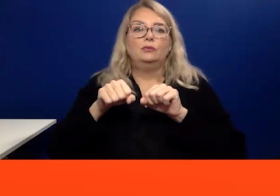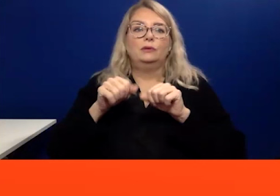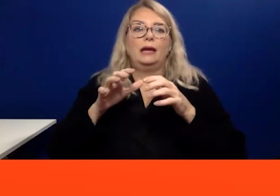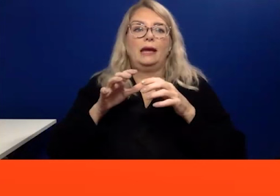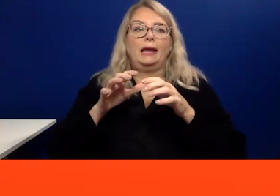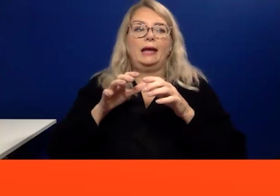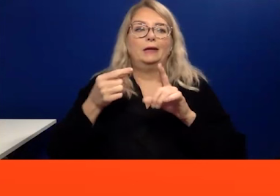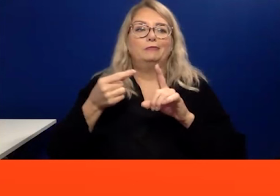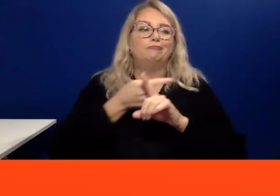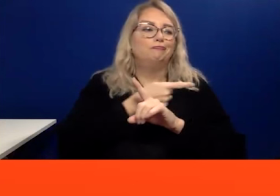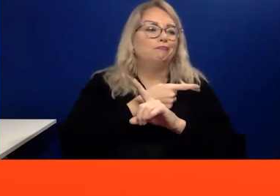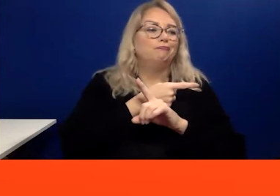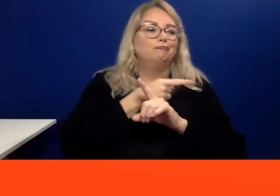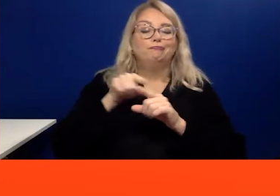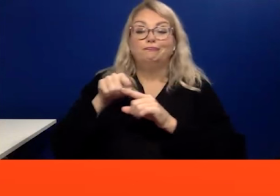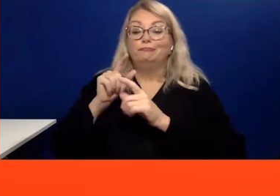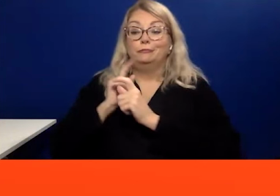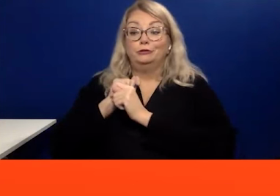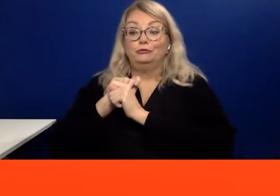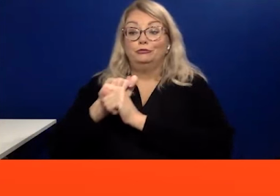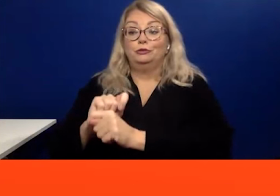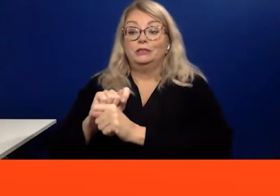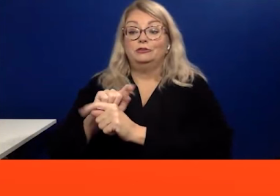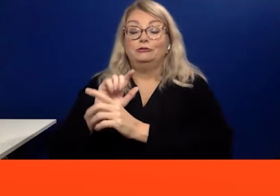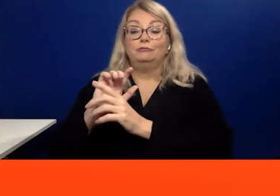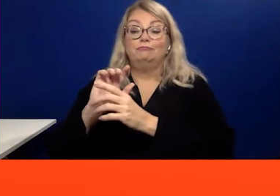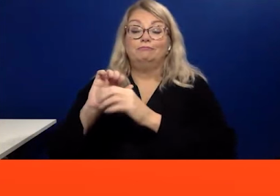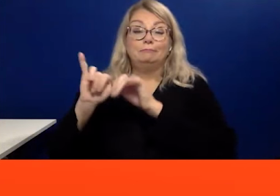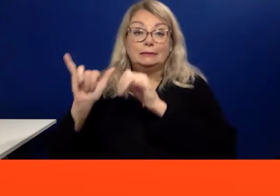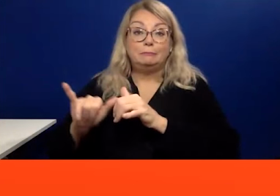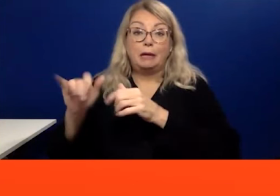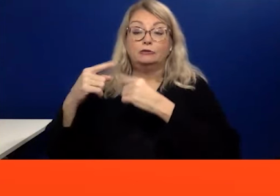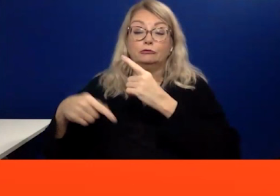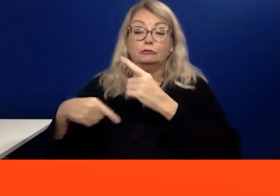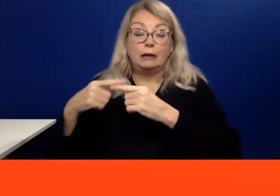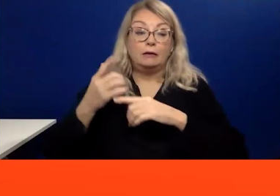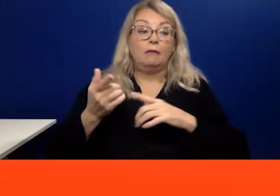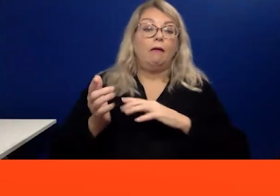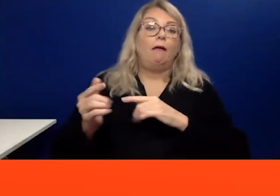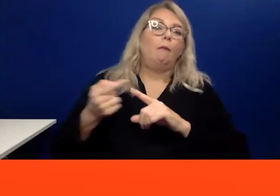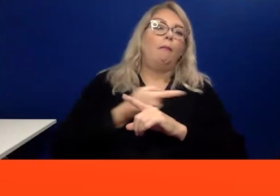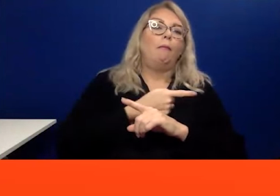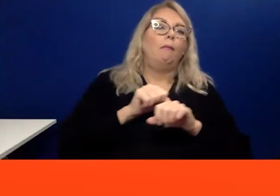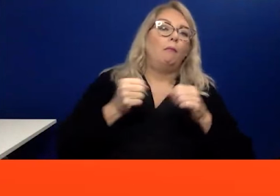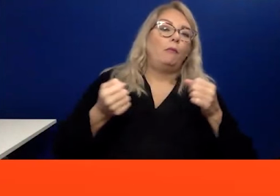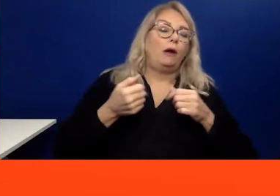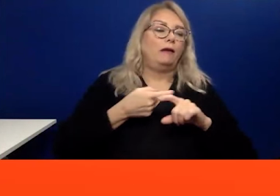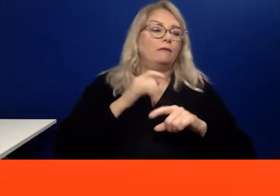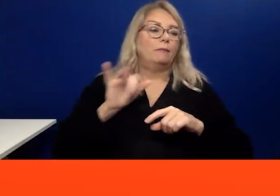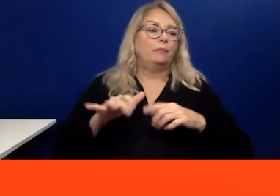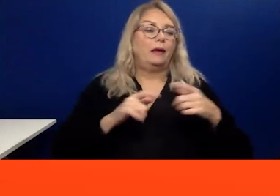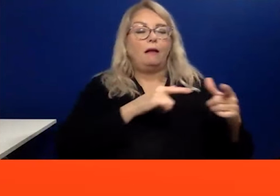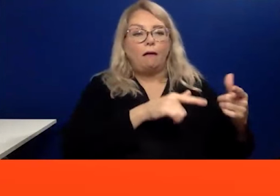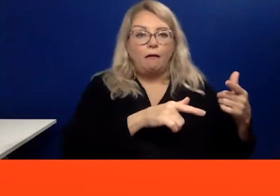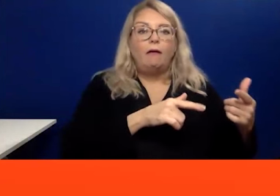and ensure mastery of those things. It's like when you get into a curriculum report, you get a piece here under objectives. You